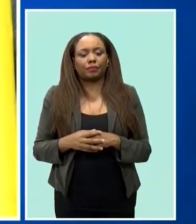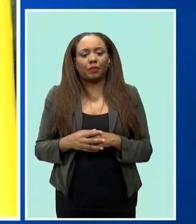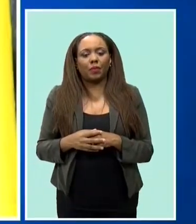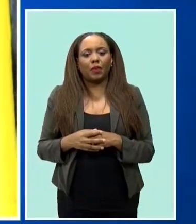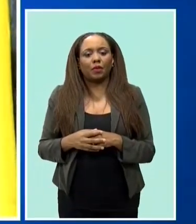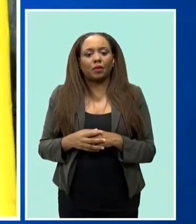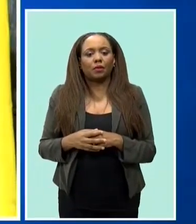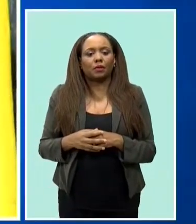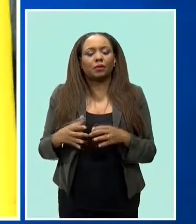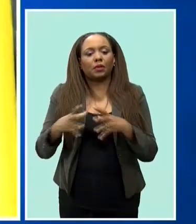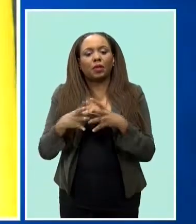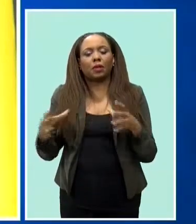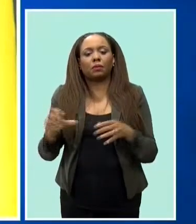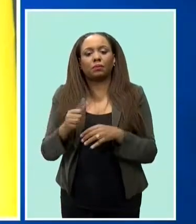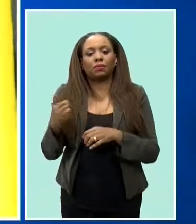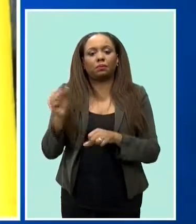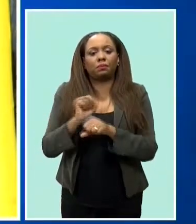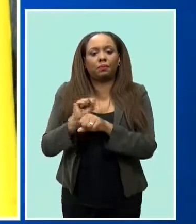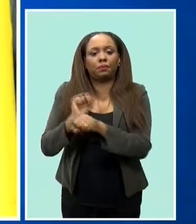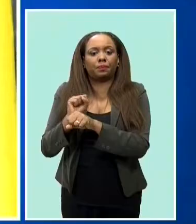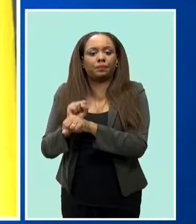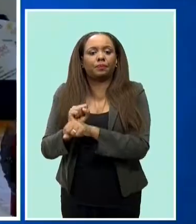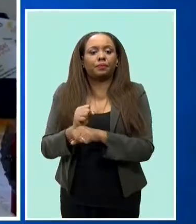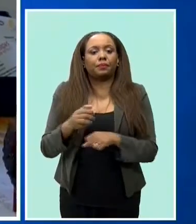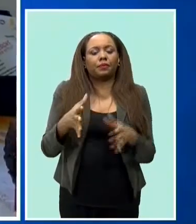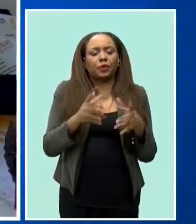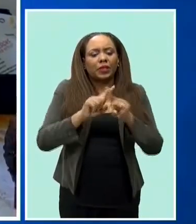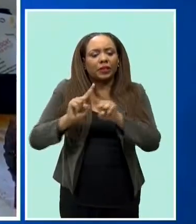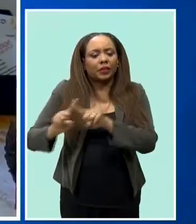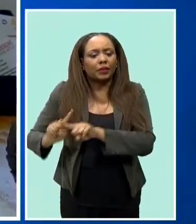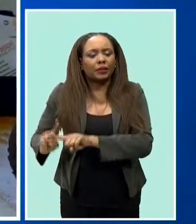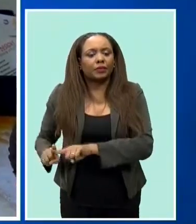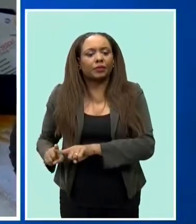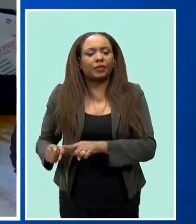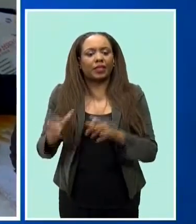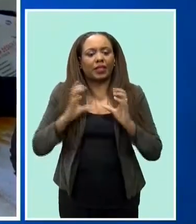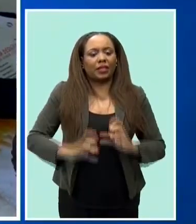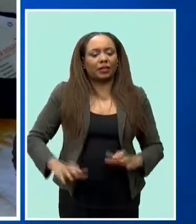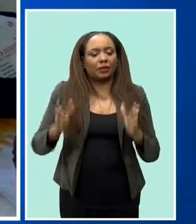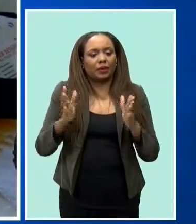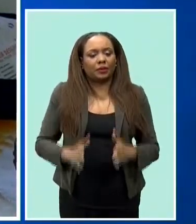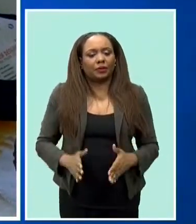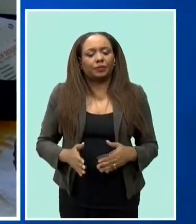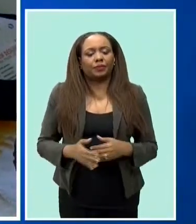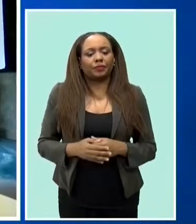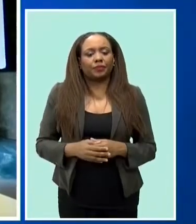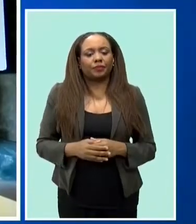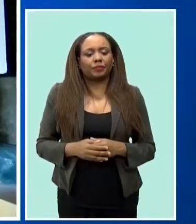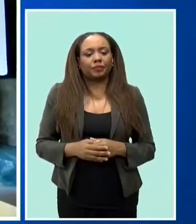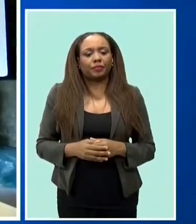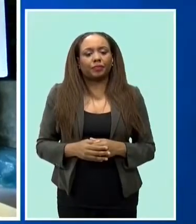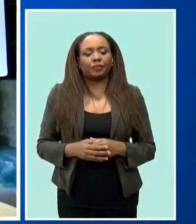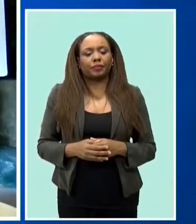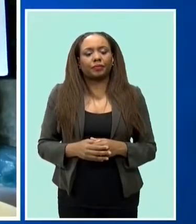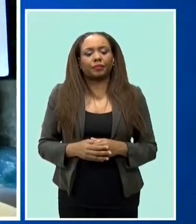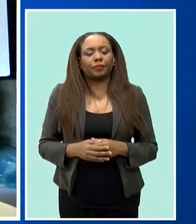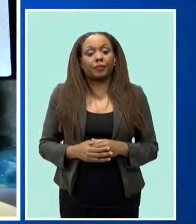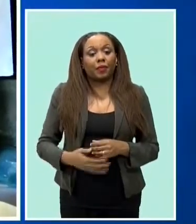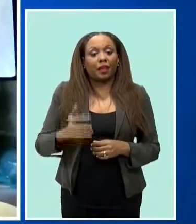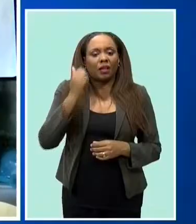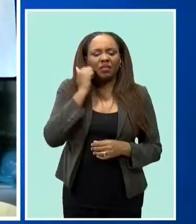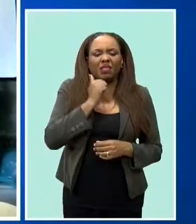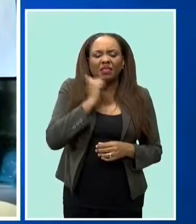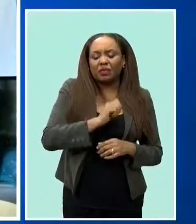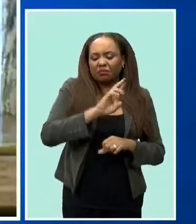other work. And she has a diverse range of clients. We do everyday, the everyday